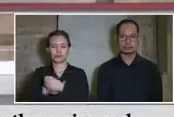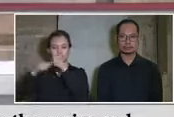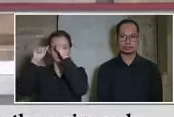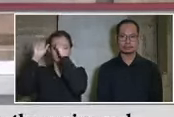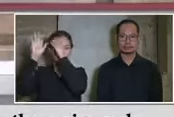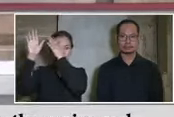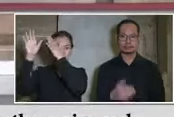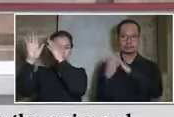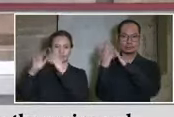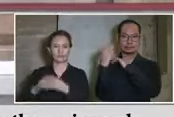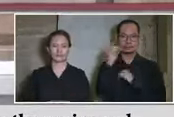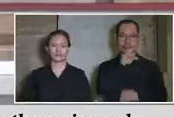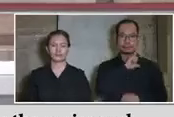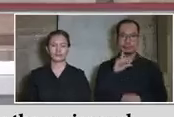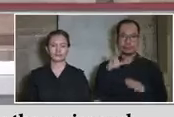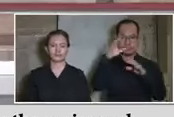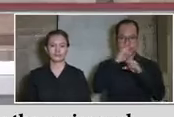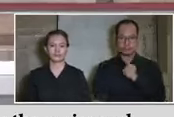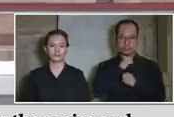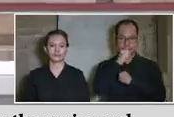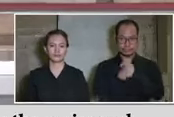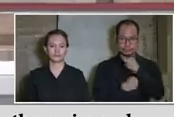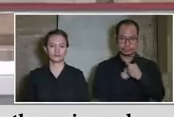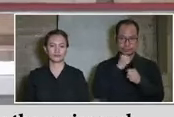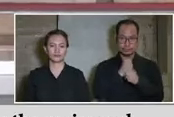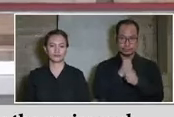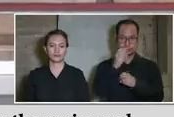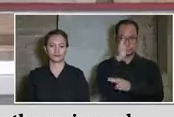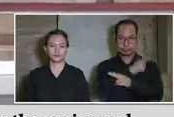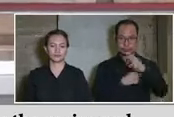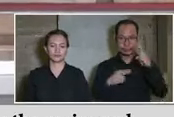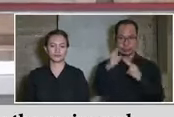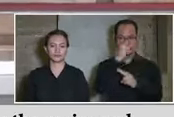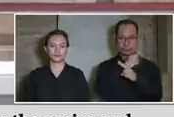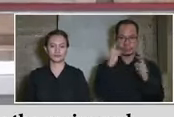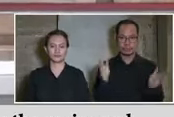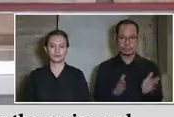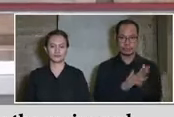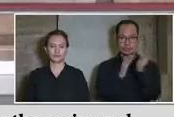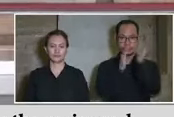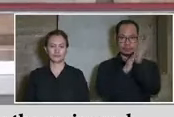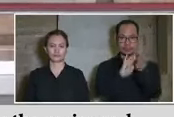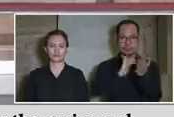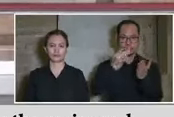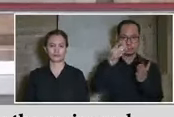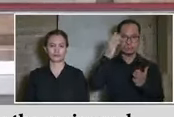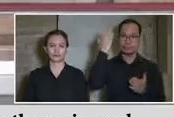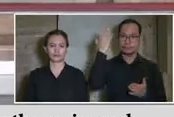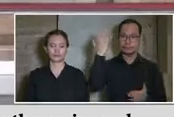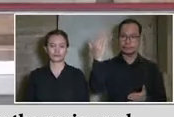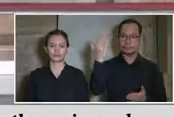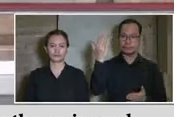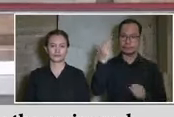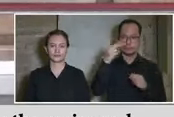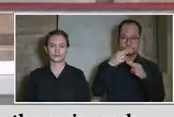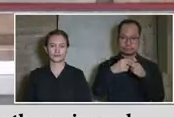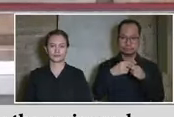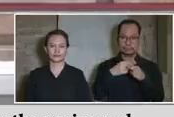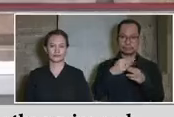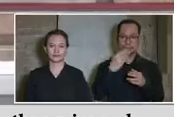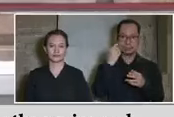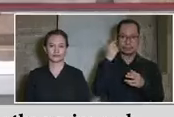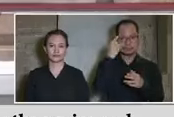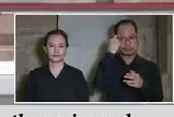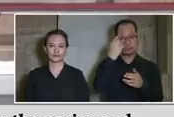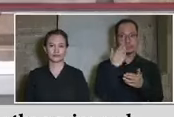Father. May the Lord accept the sacrifice at your hands for the praise and glory of His name,